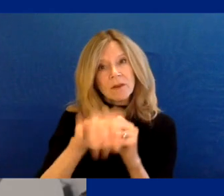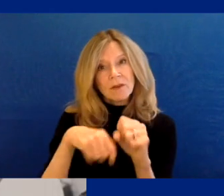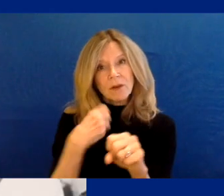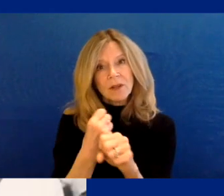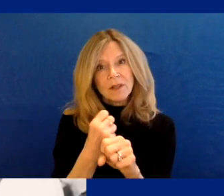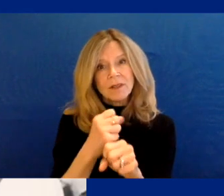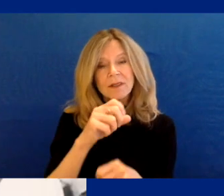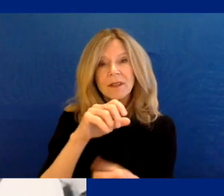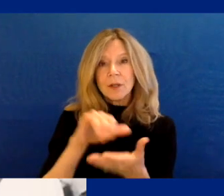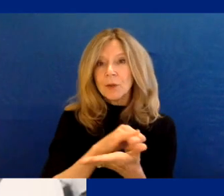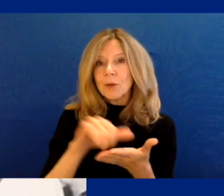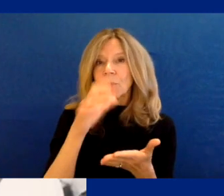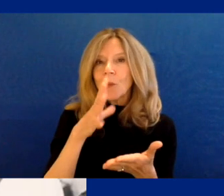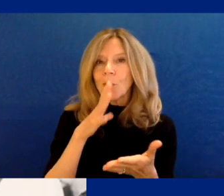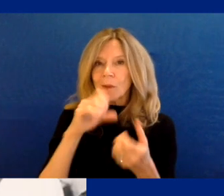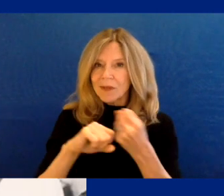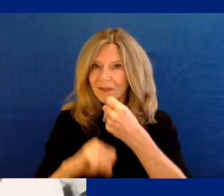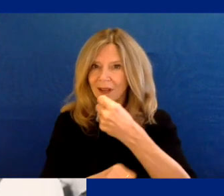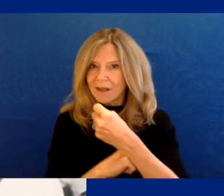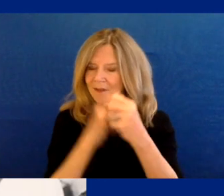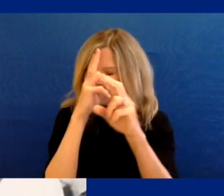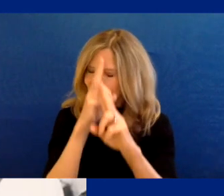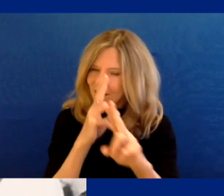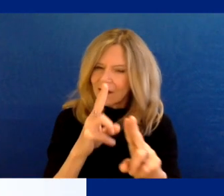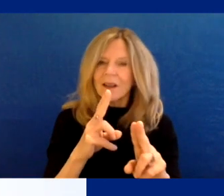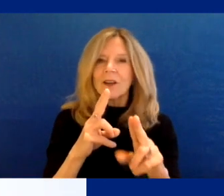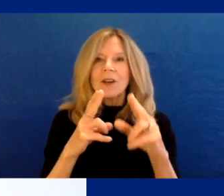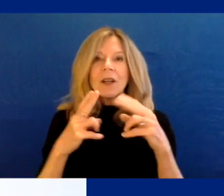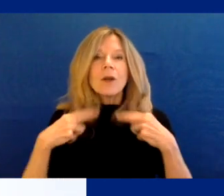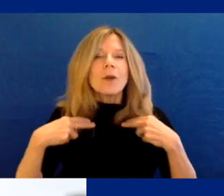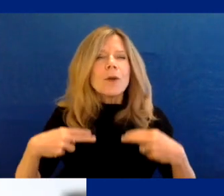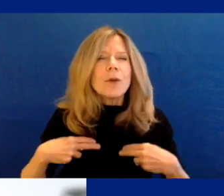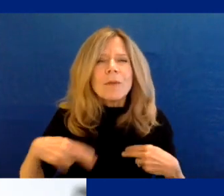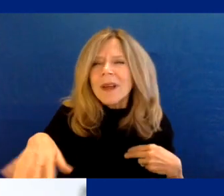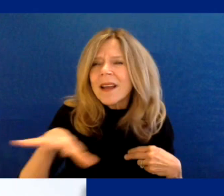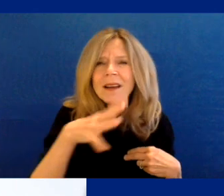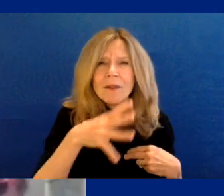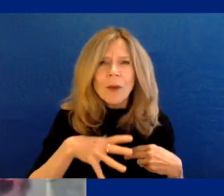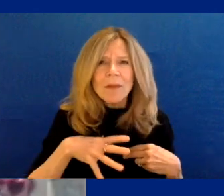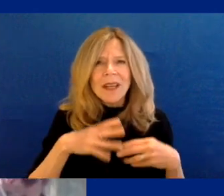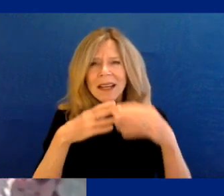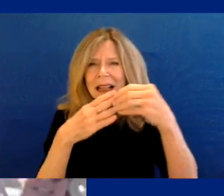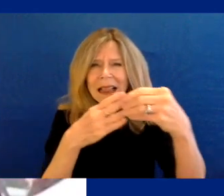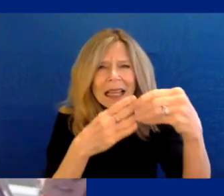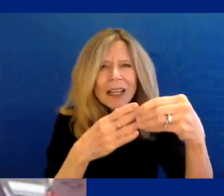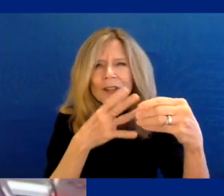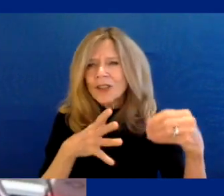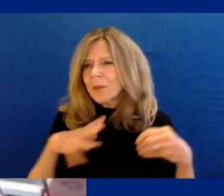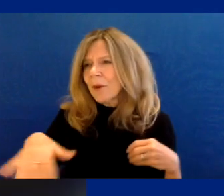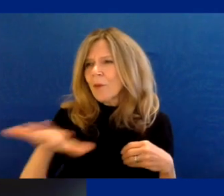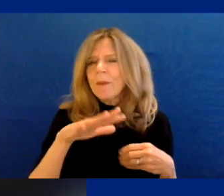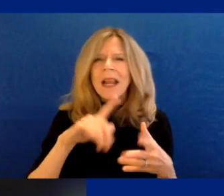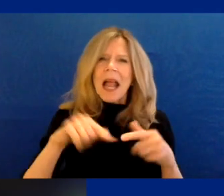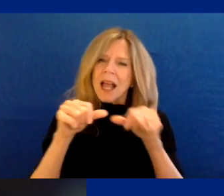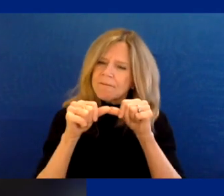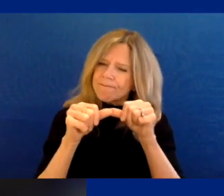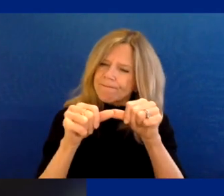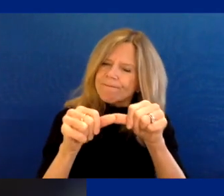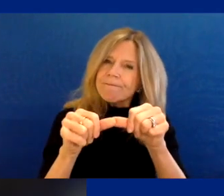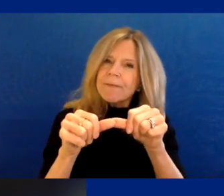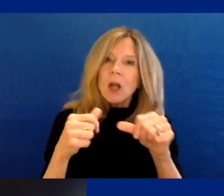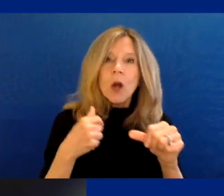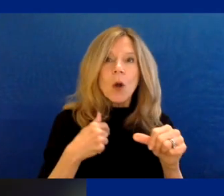Women's Foundation has honored the humanity, leadership, and resilience of women. We invest in their